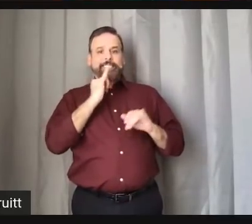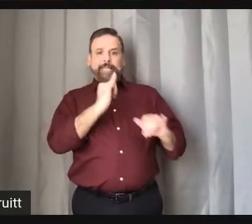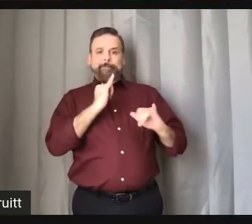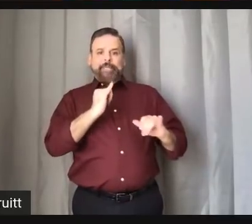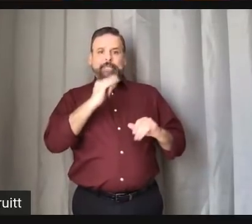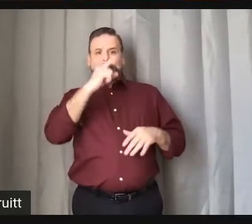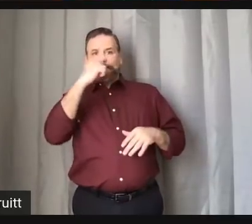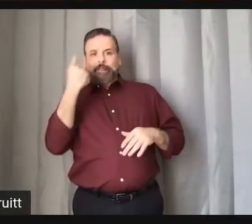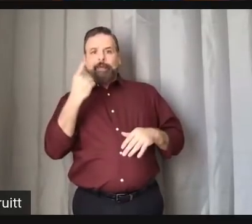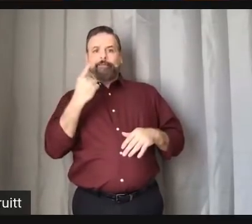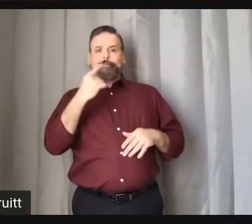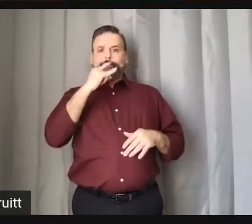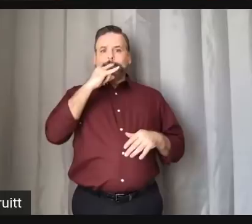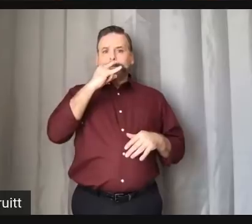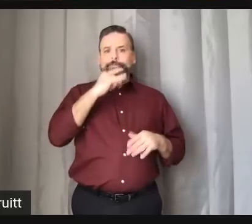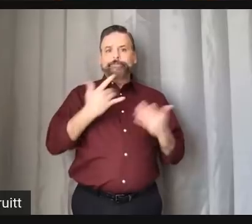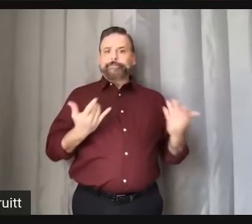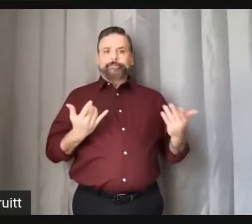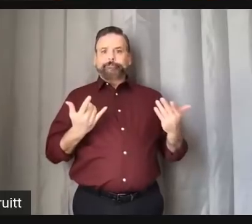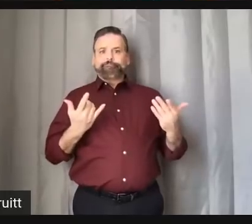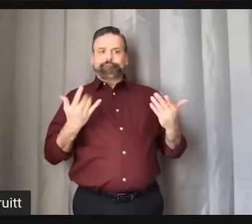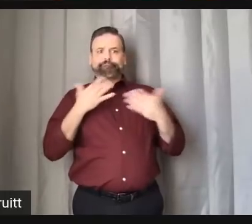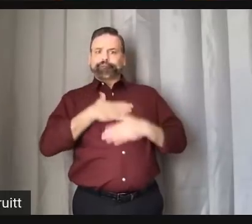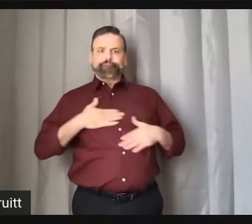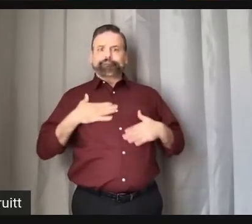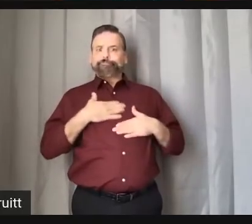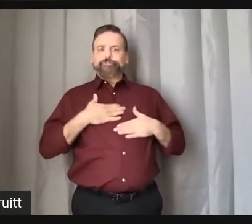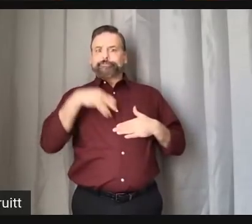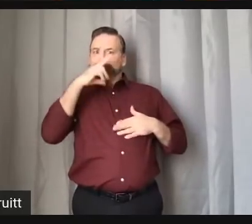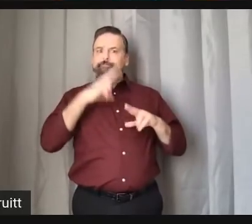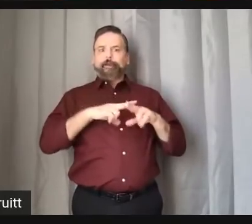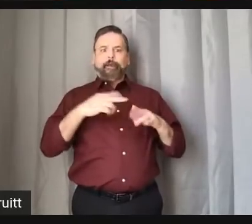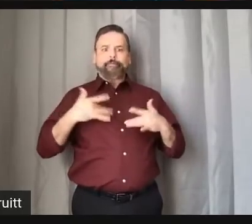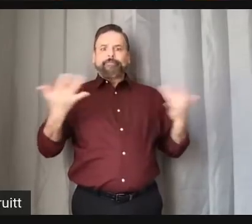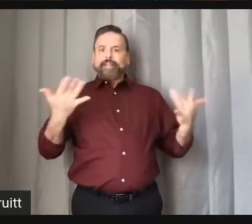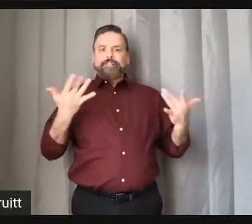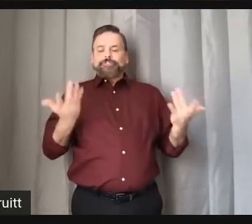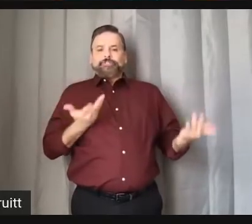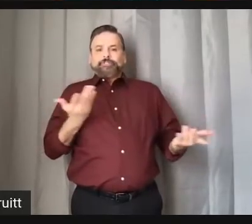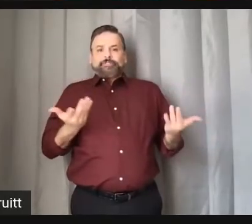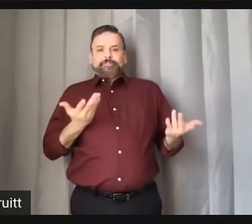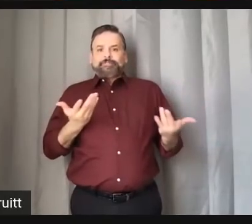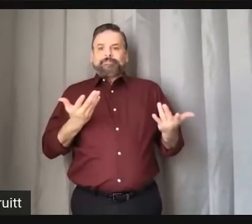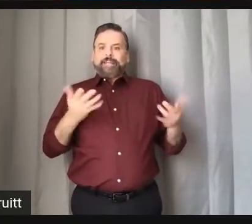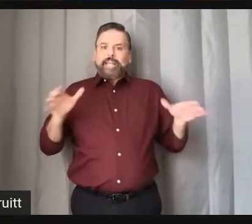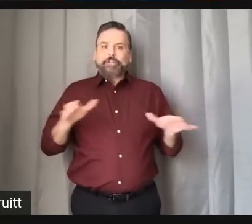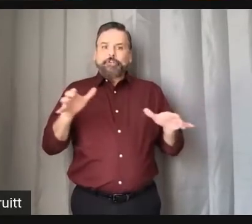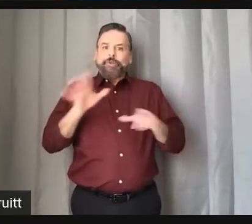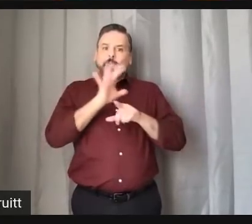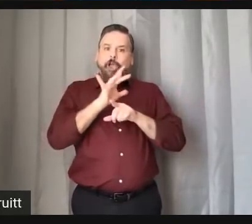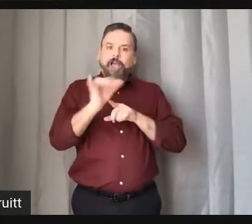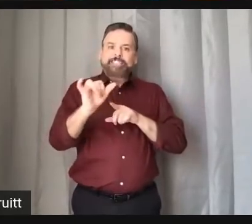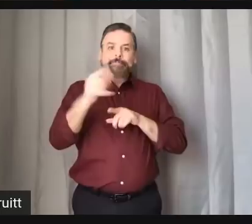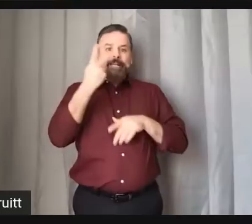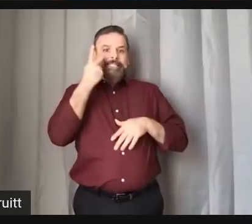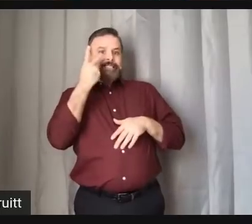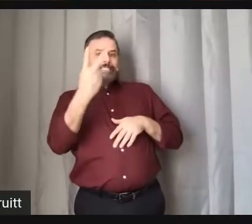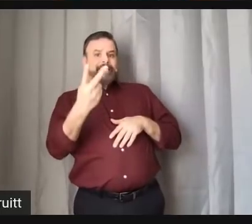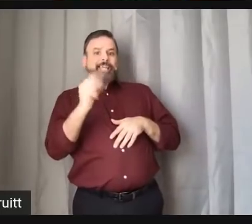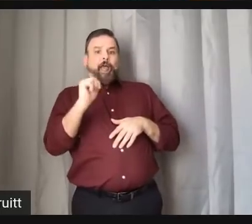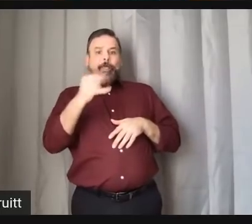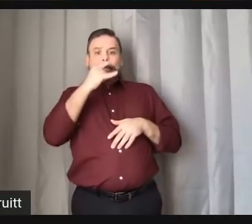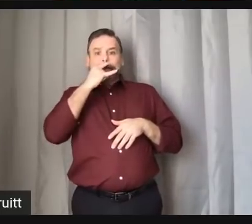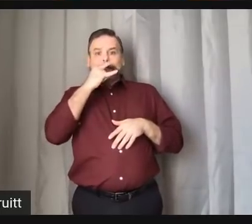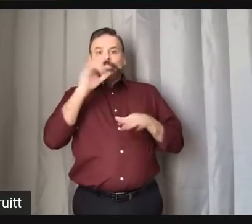black kids, like just having these really fun adventures and doing these awesome things that I got to see all other kinds of